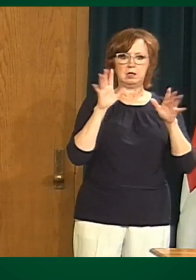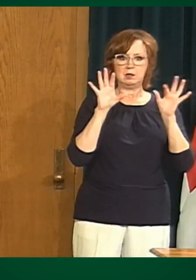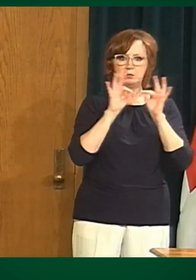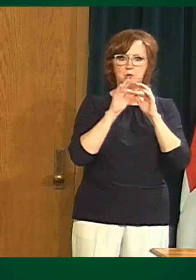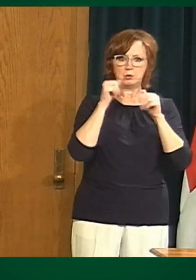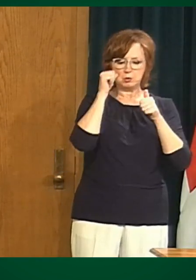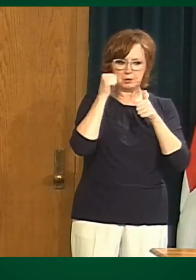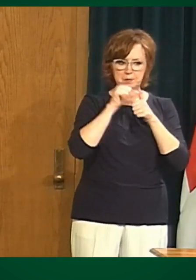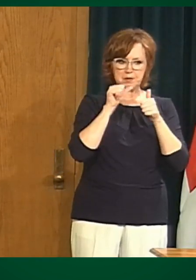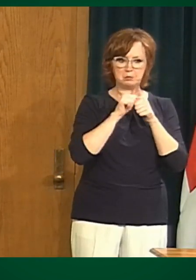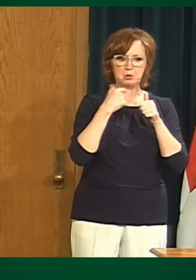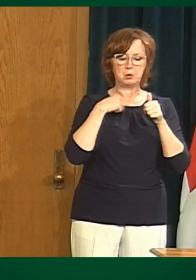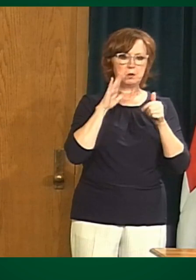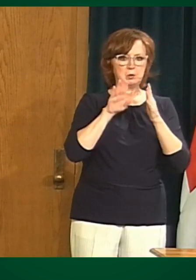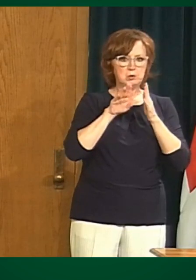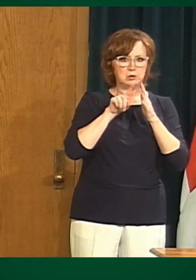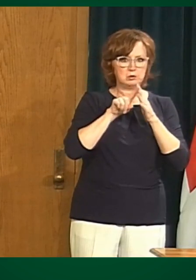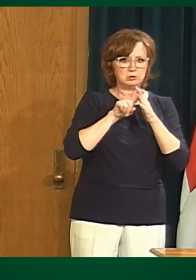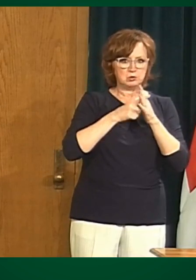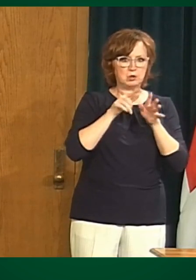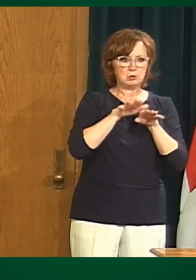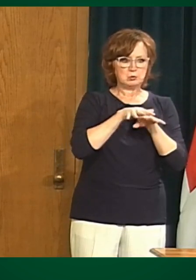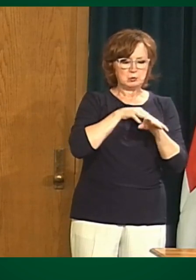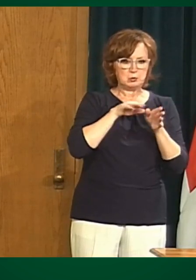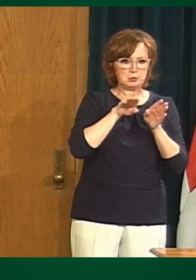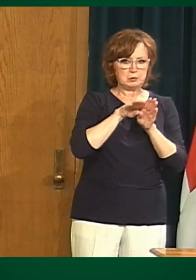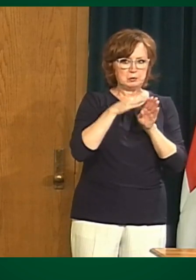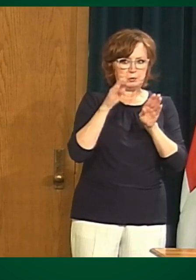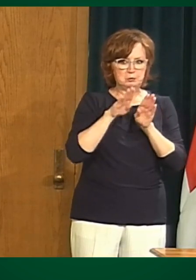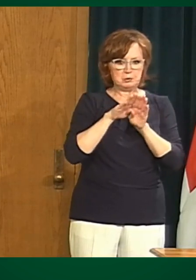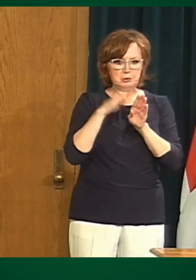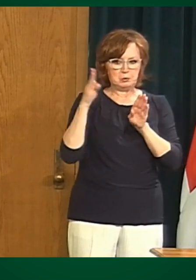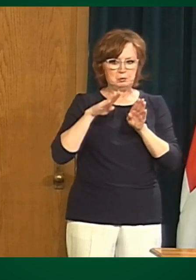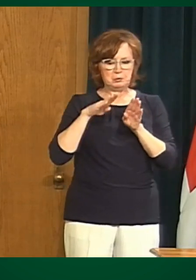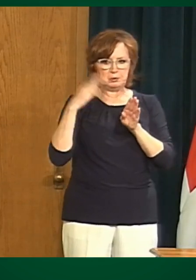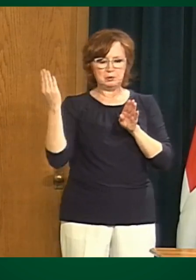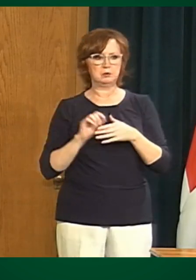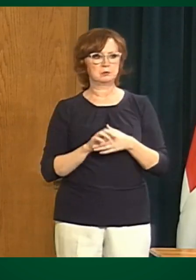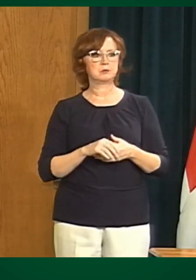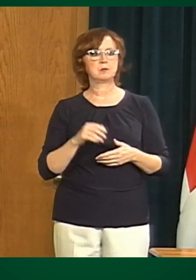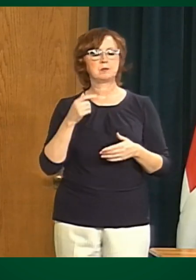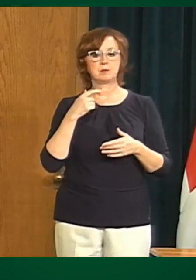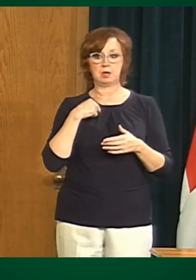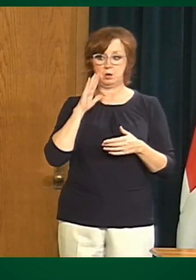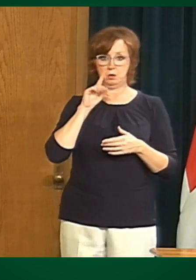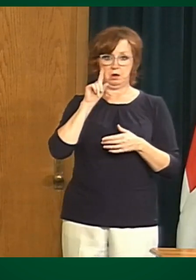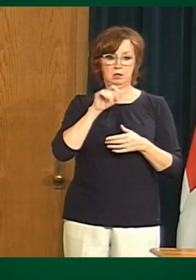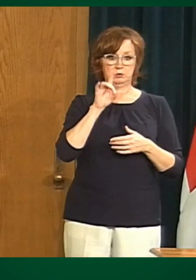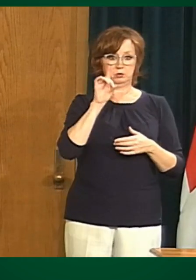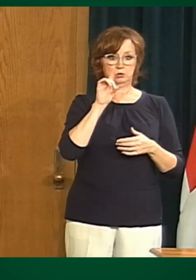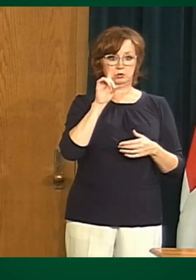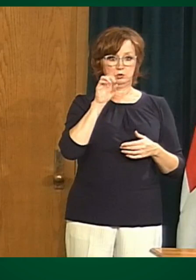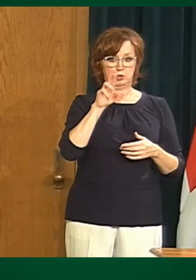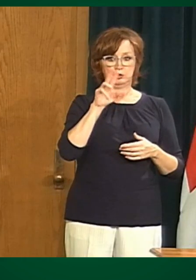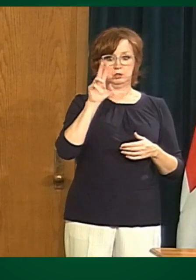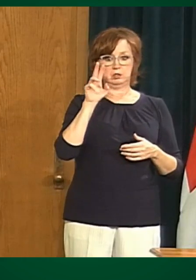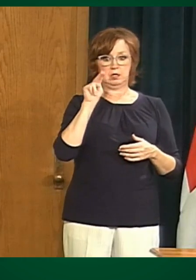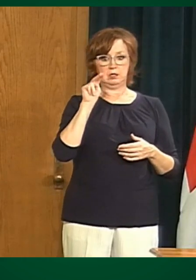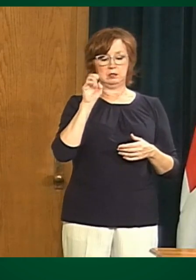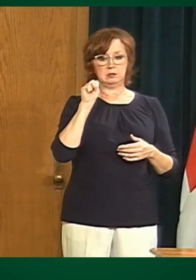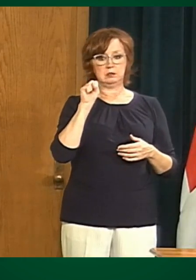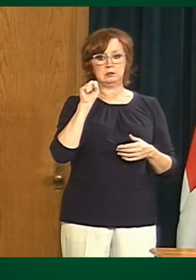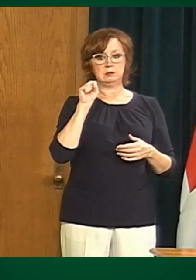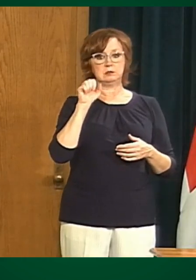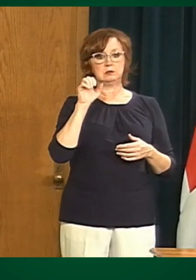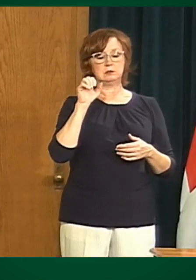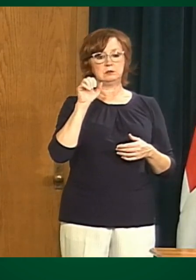Saskatchewan. So with that, I'll maybe ask Dr. Nsungu to maybe give a few opening comments about